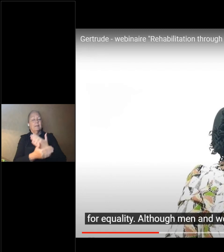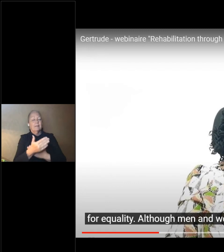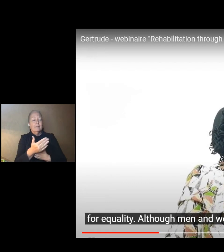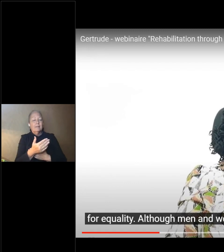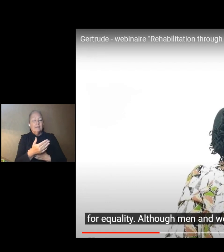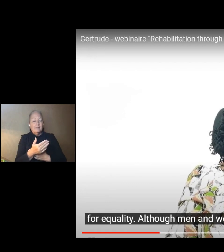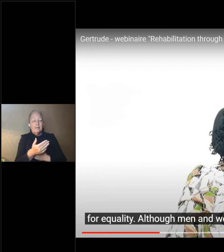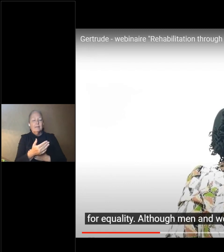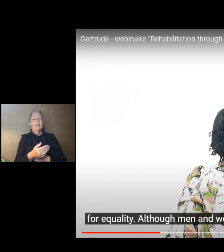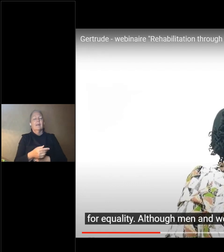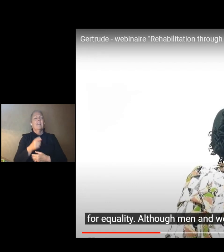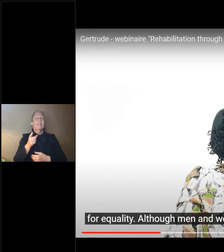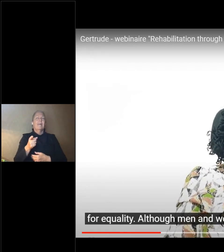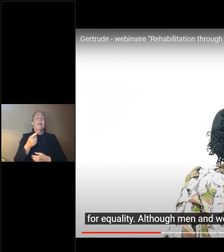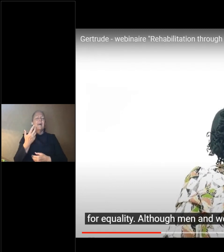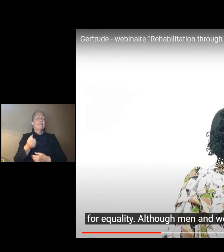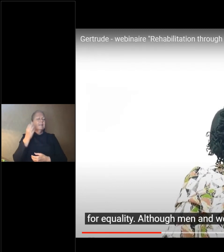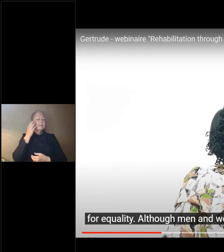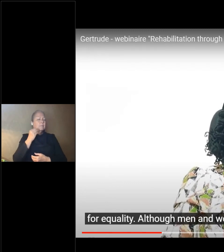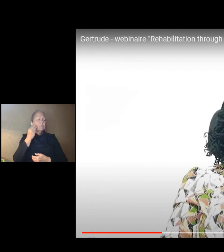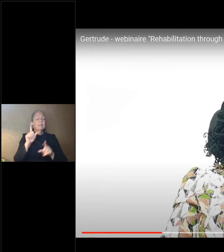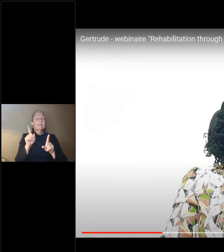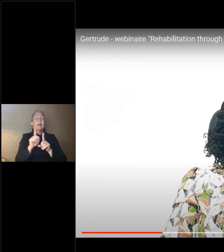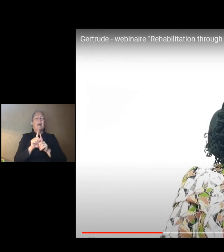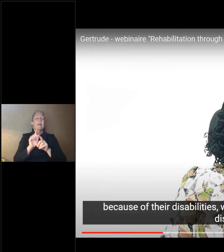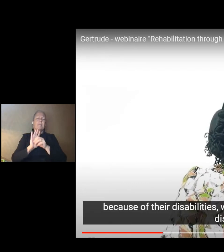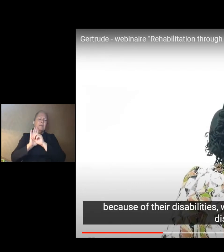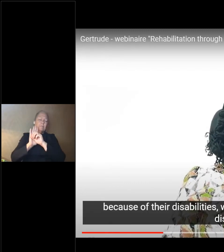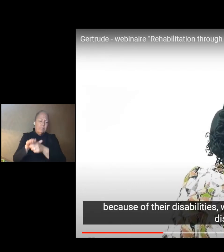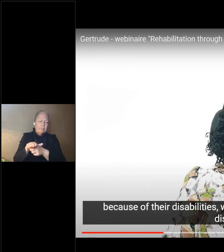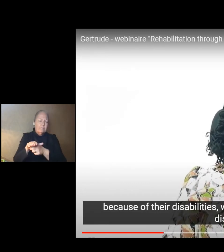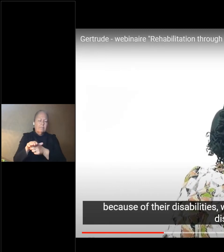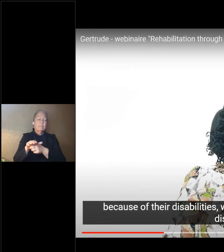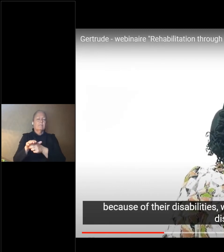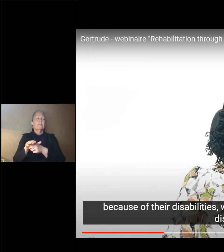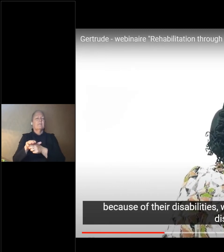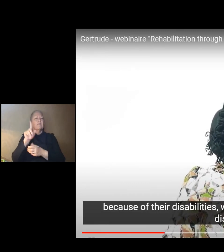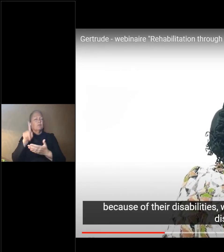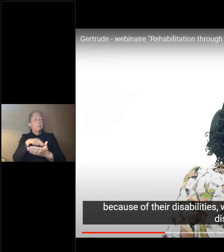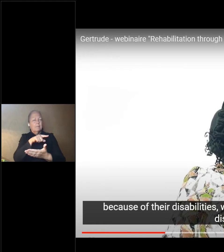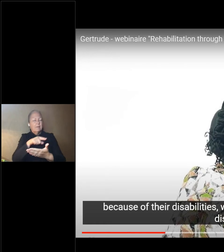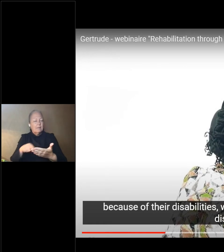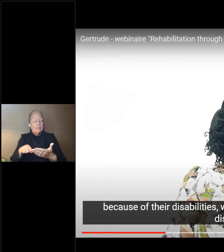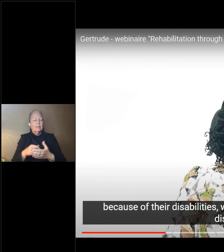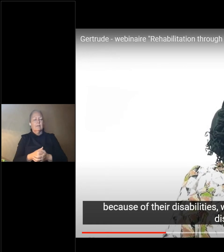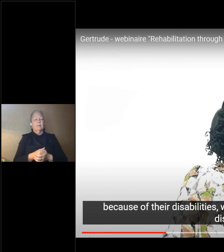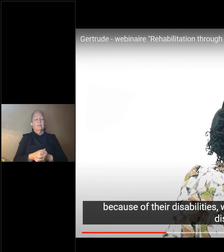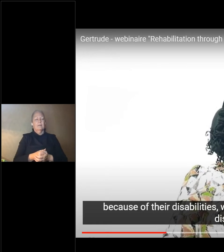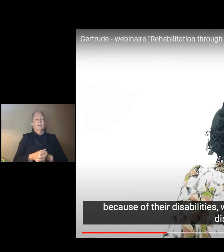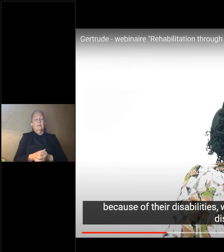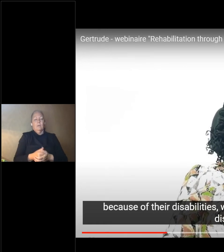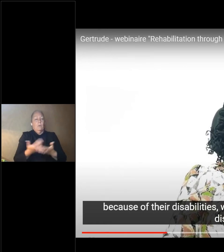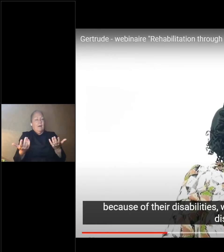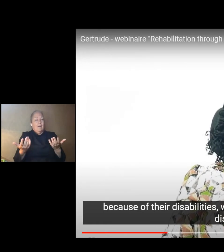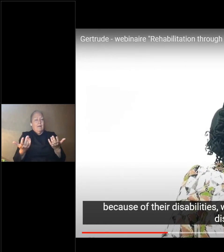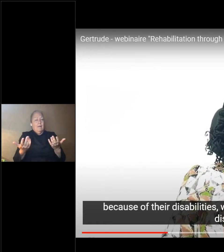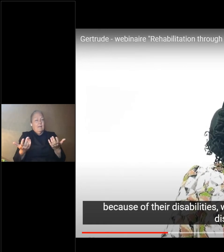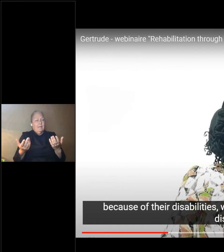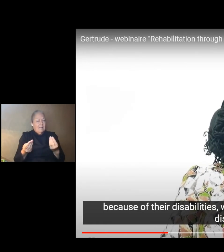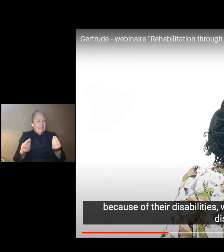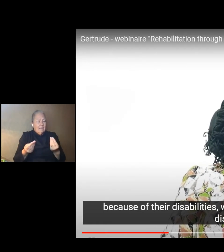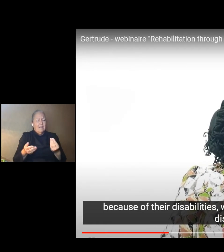women with disabilities are subject to discrimination because of their disabilities, women and girls with disabilities